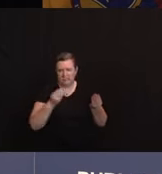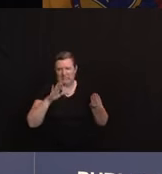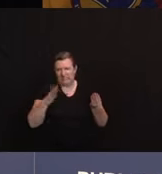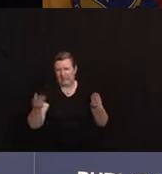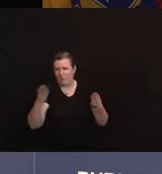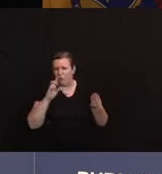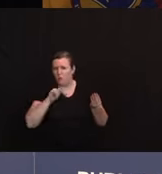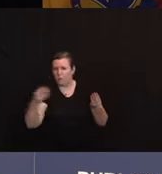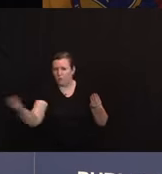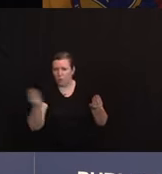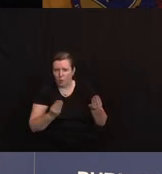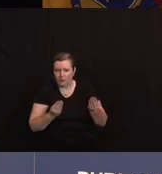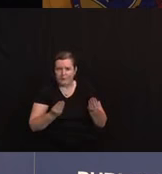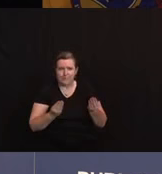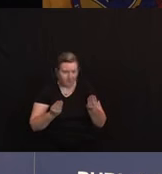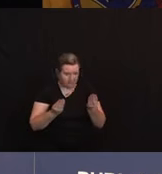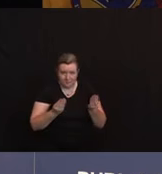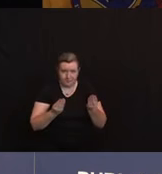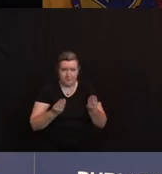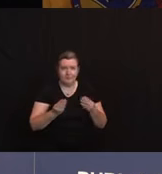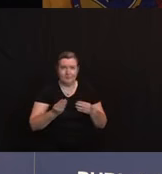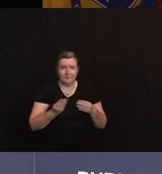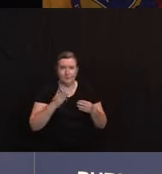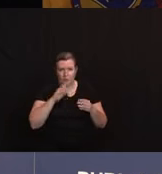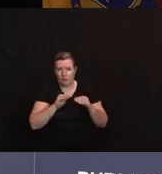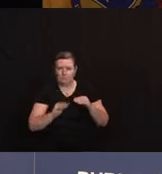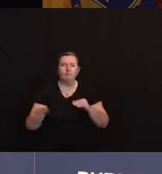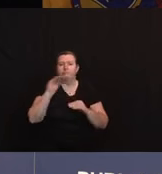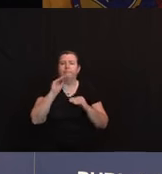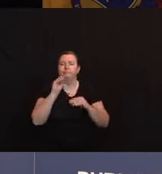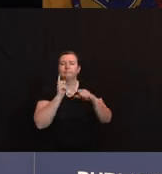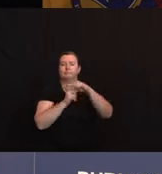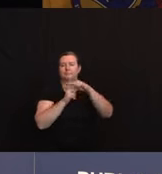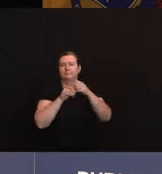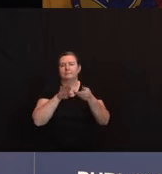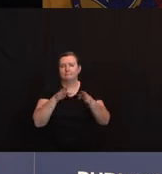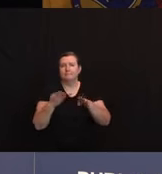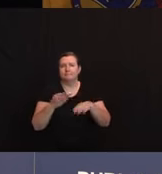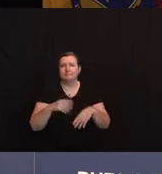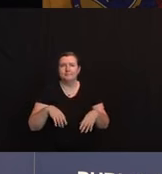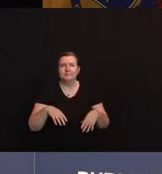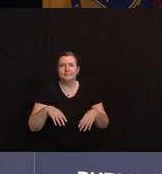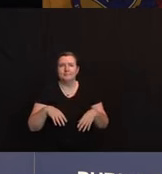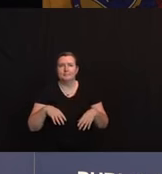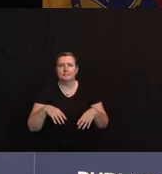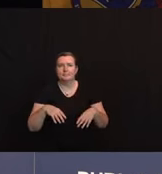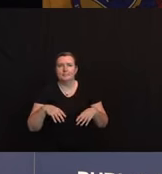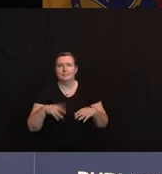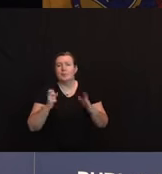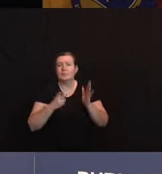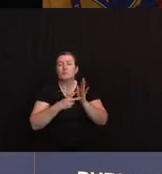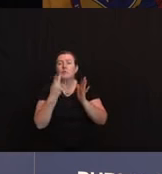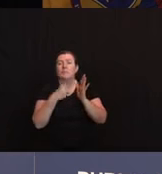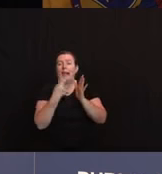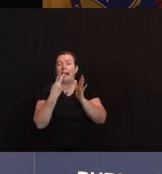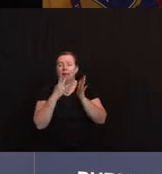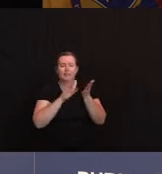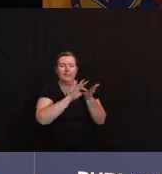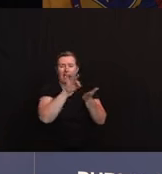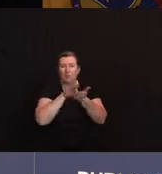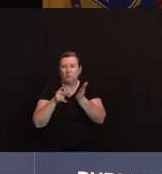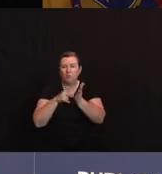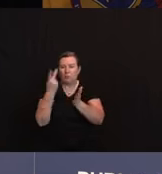one category to the other. Some may also change because they may be found to be a duplicate here, or occasionally may be out of state and